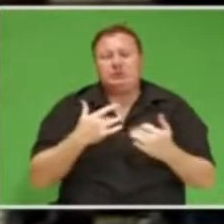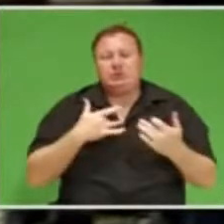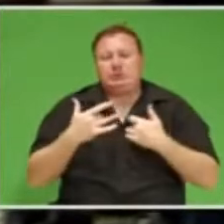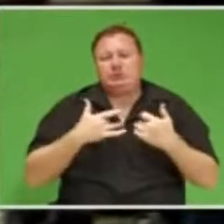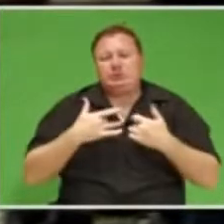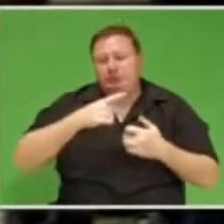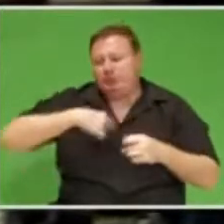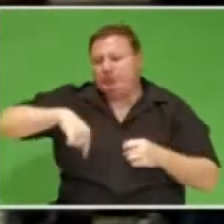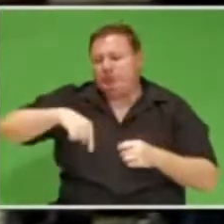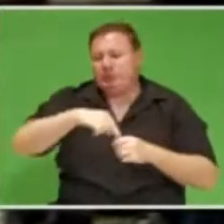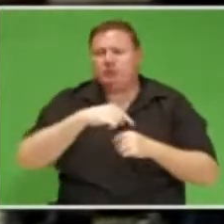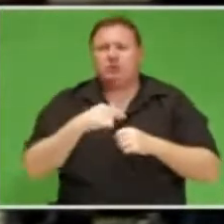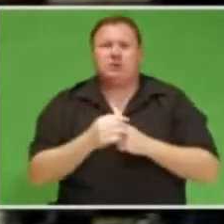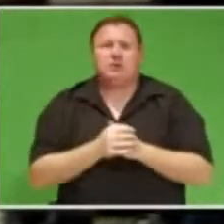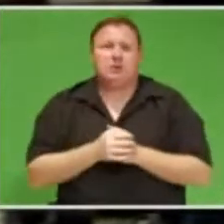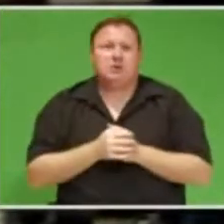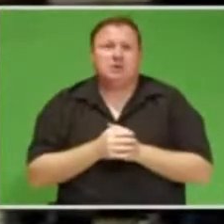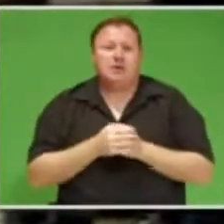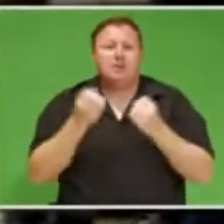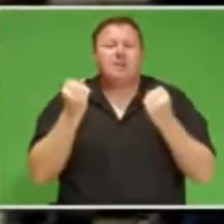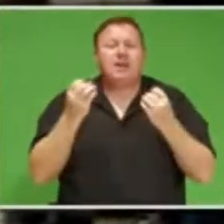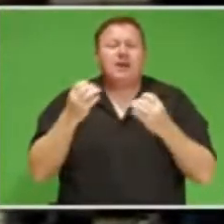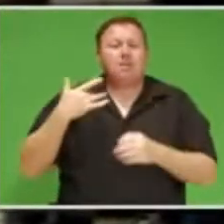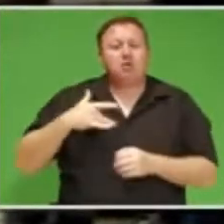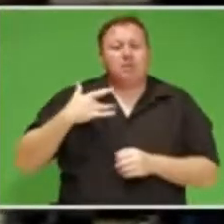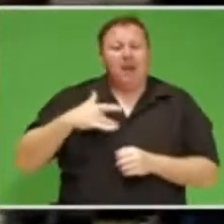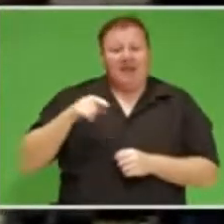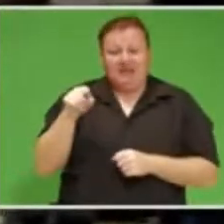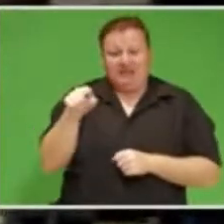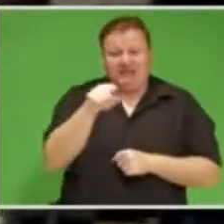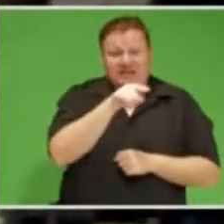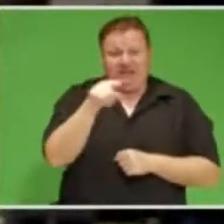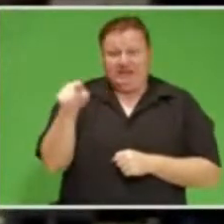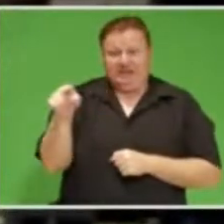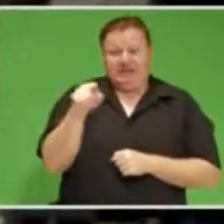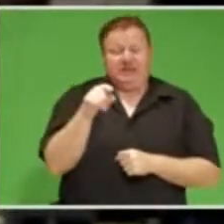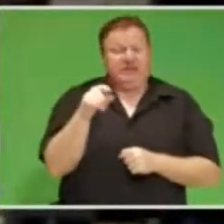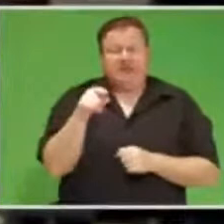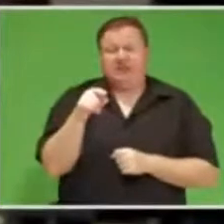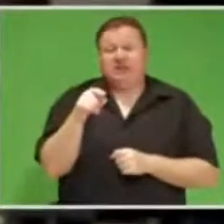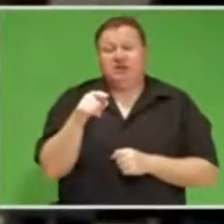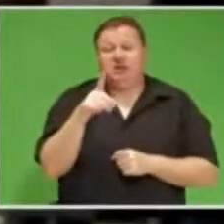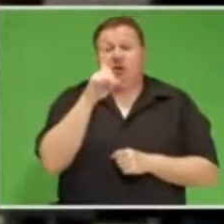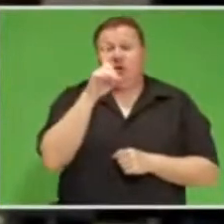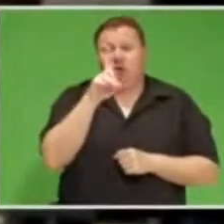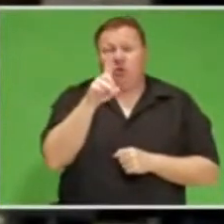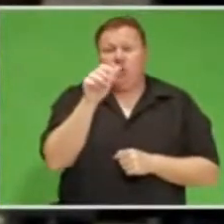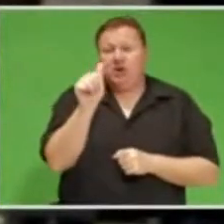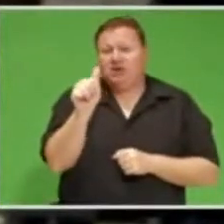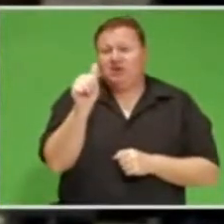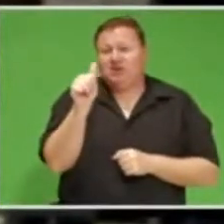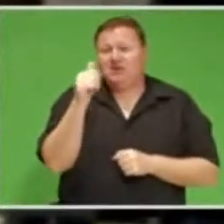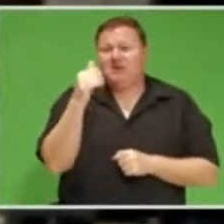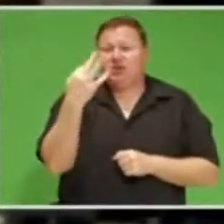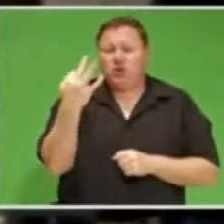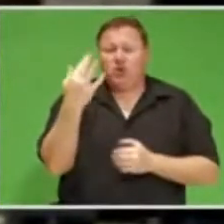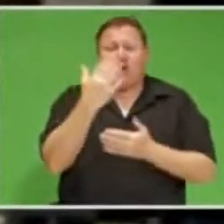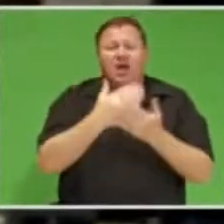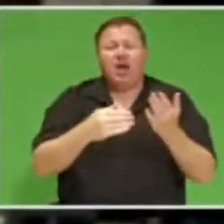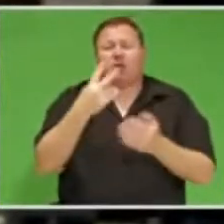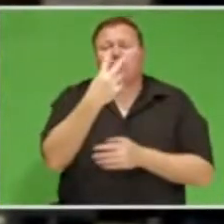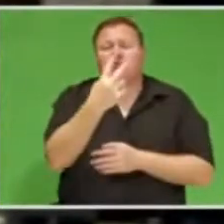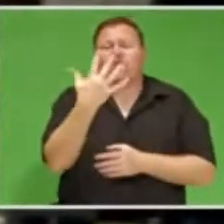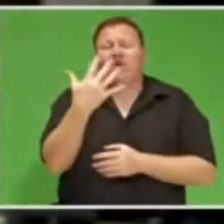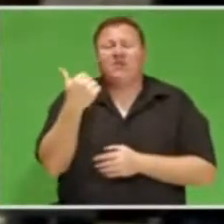Too many of our municipalities 163 out of